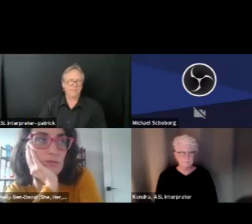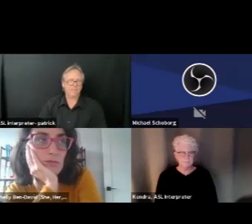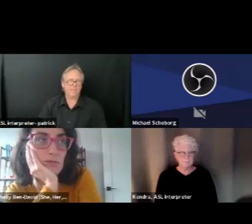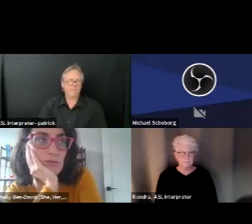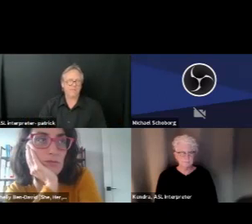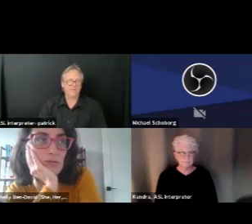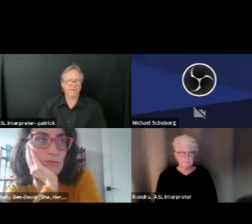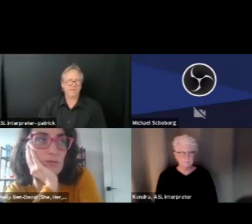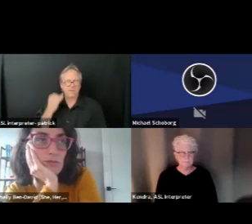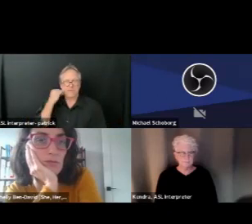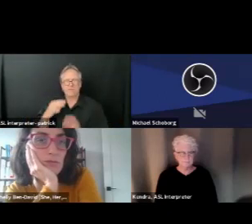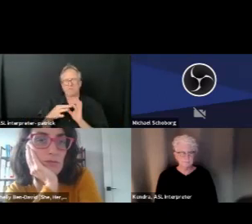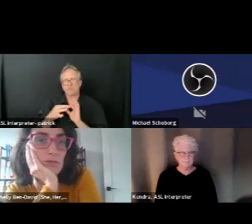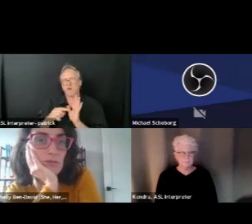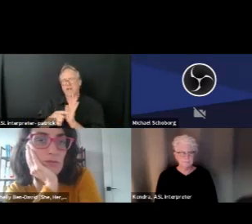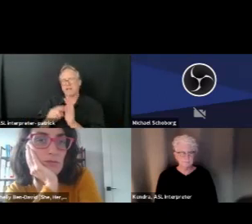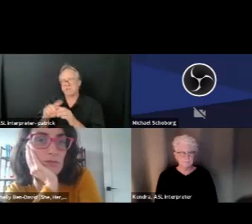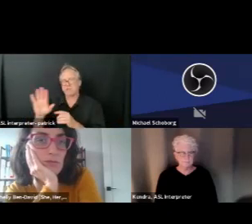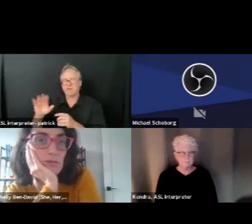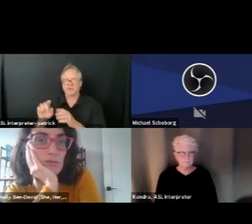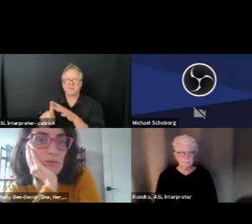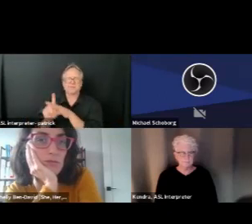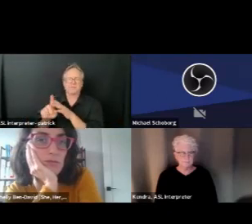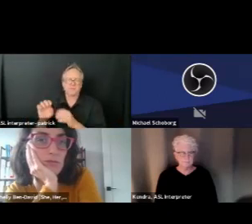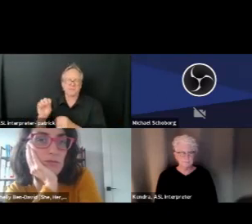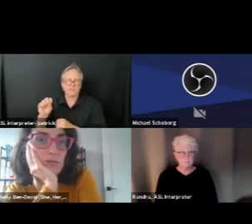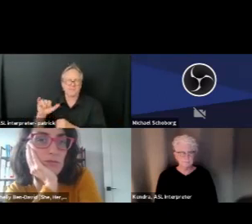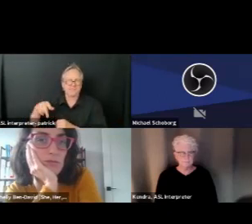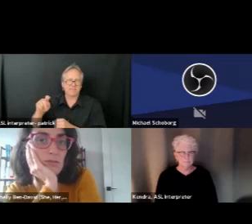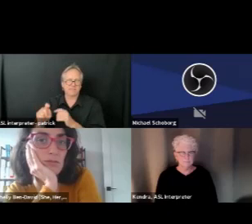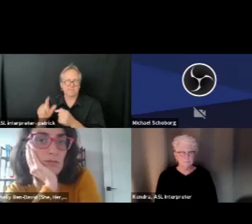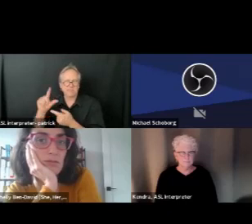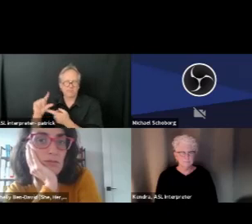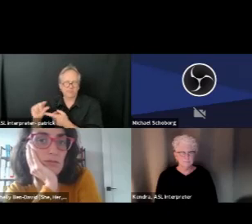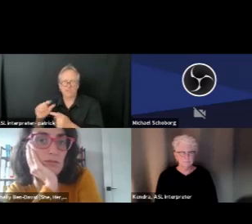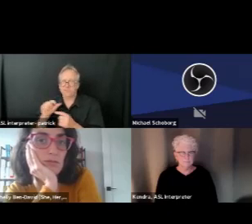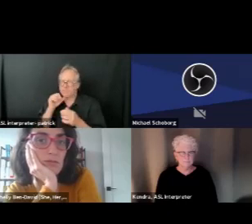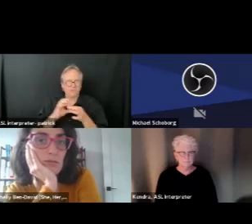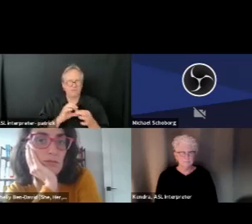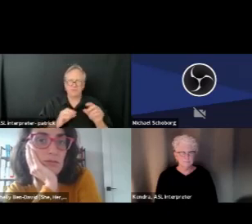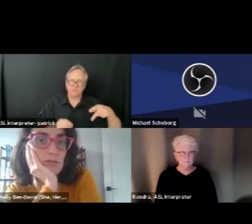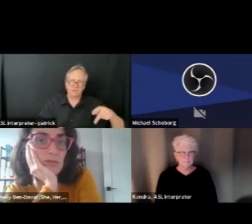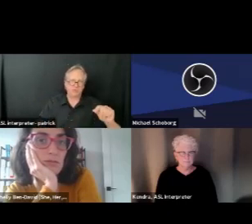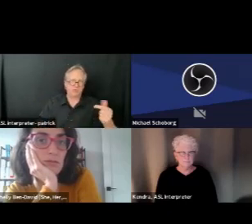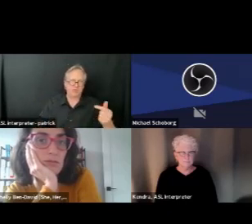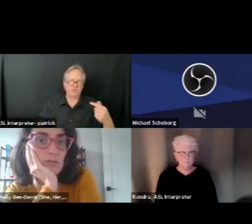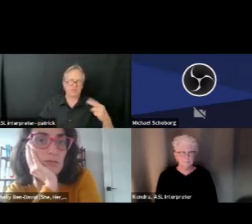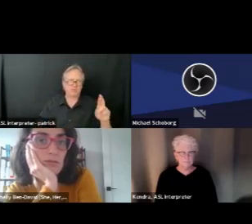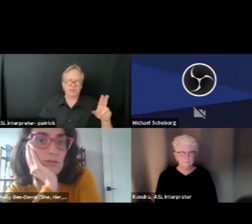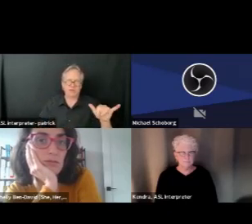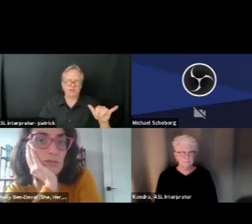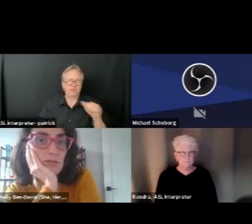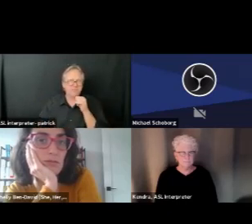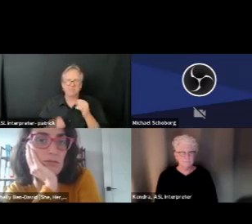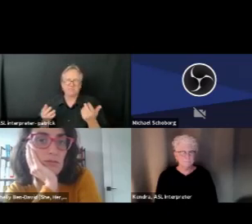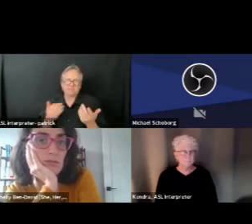related to symptom remission. But that wasn't really the case for post-traumatic growth and personal recovery. So those types of things didn't really matter as much or